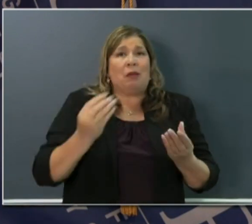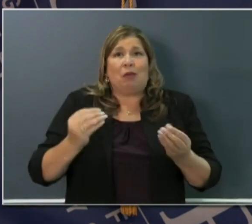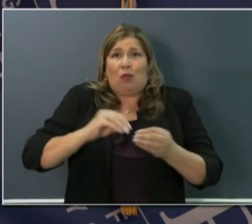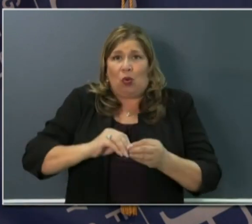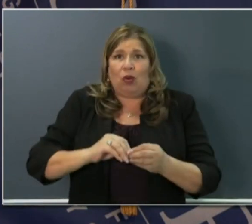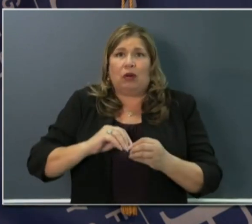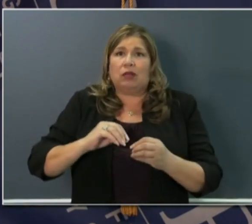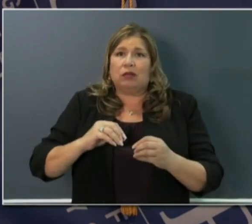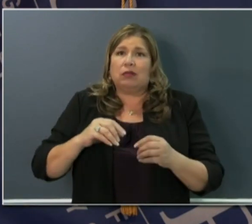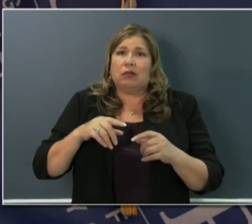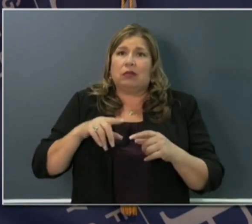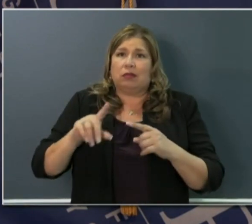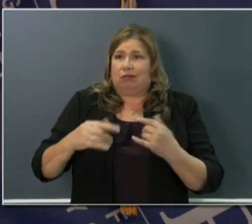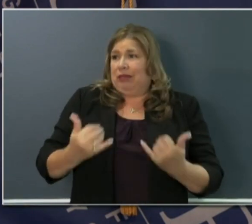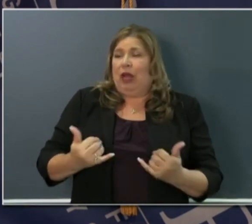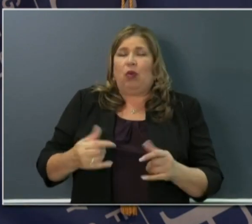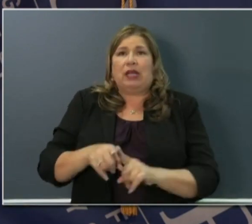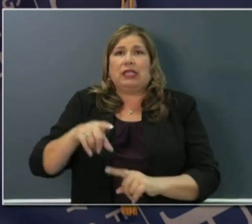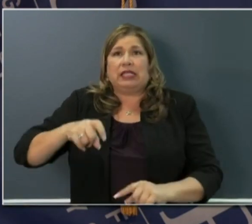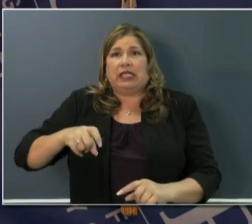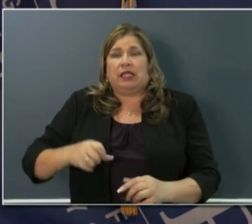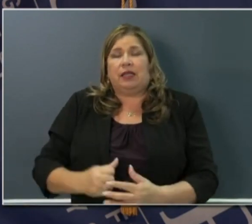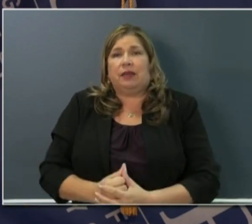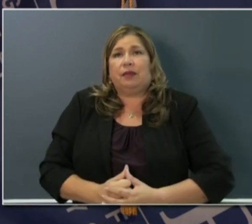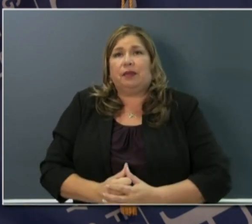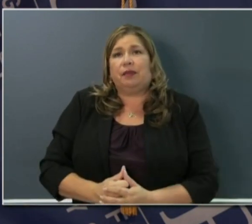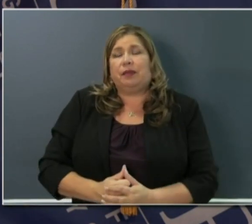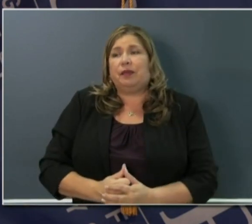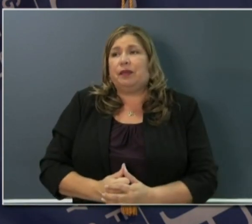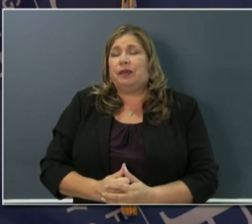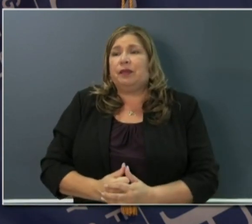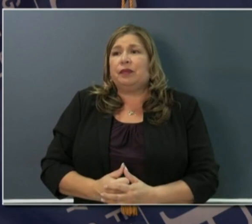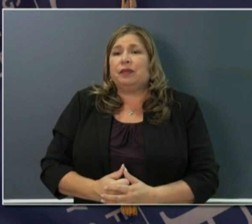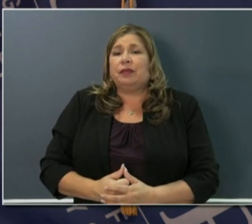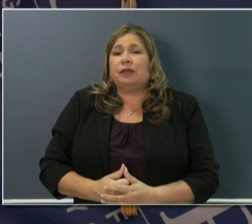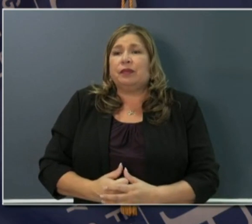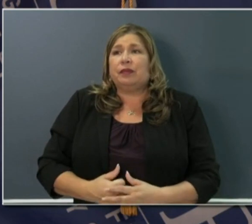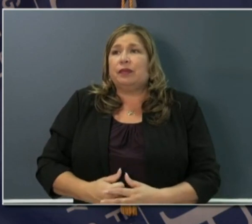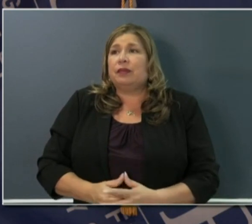time. Adam Beam, Associated